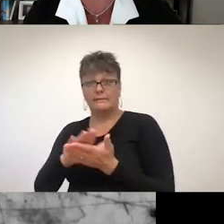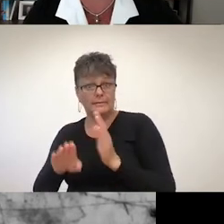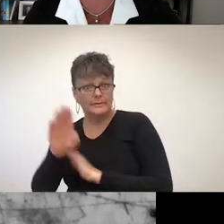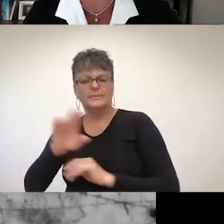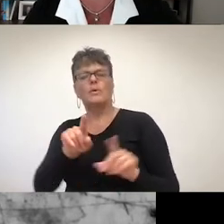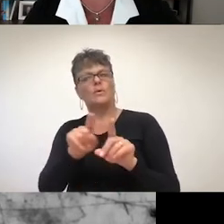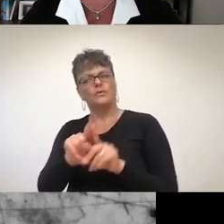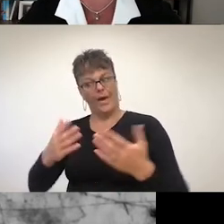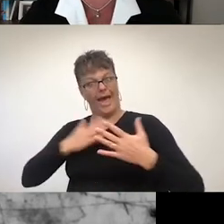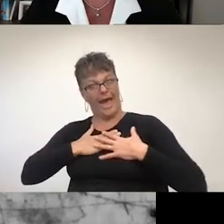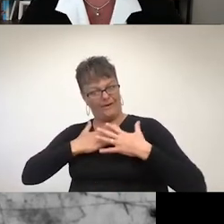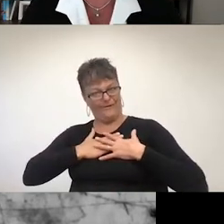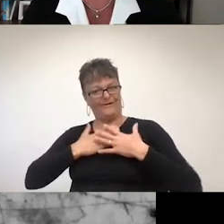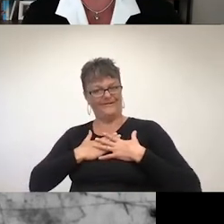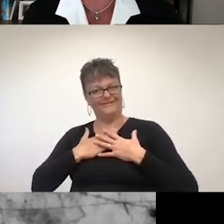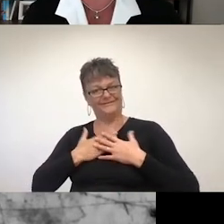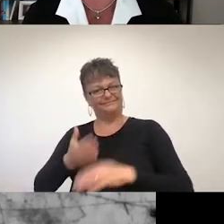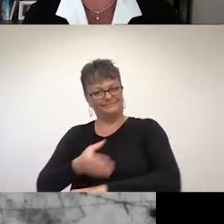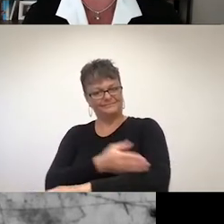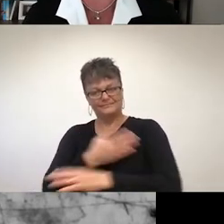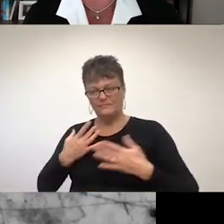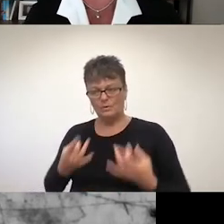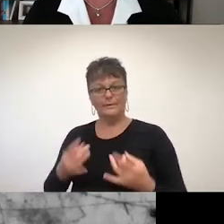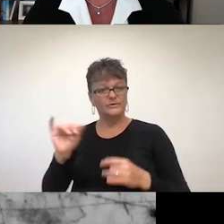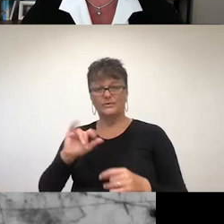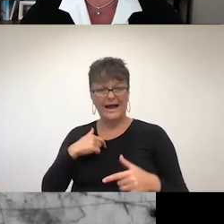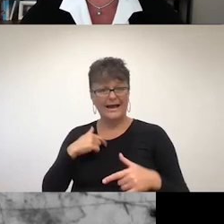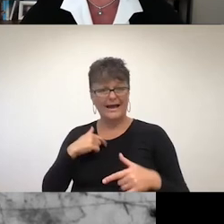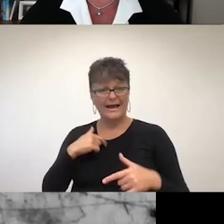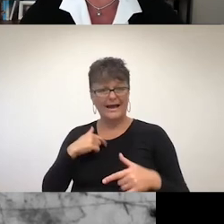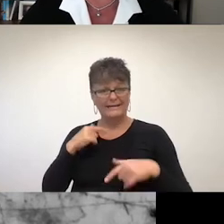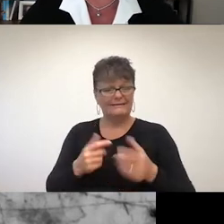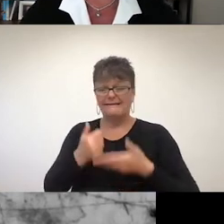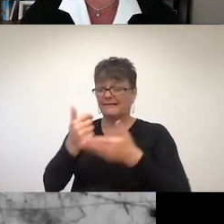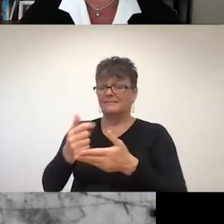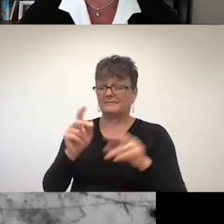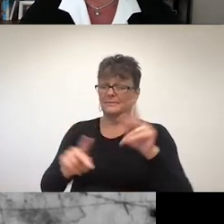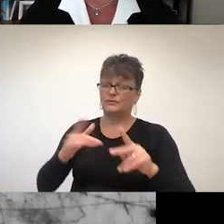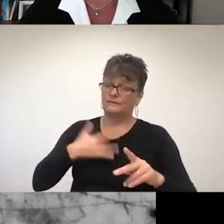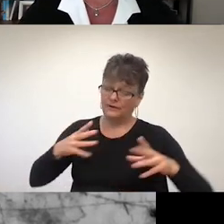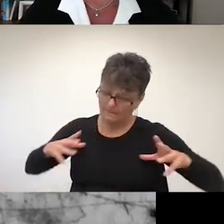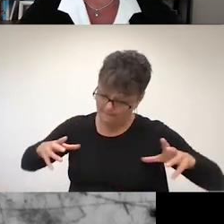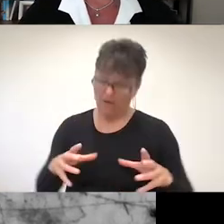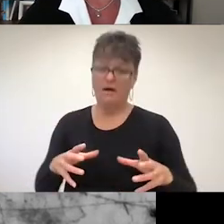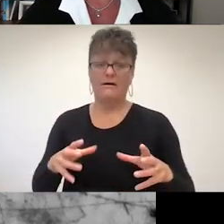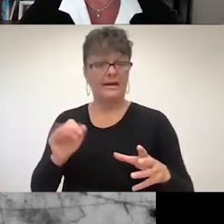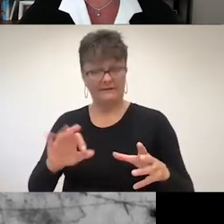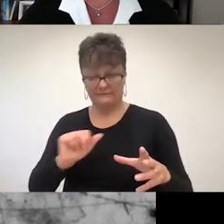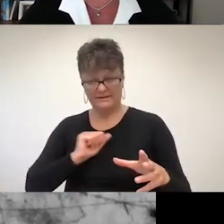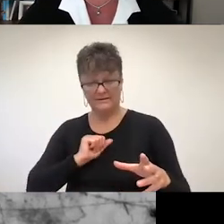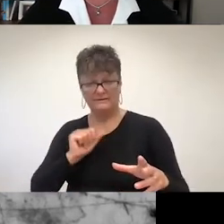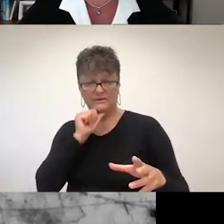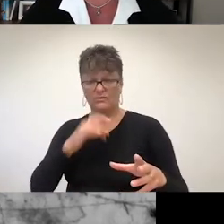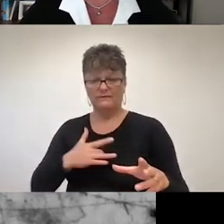own well-being, because we can't extend belonging to students unless we are feeling well ourselves.